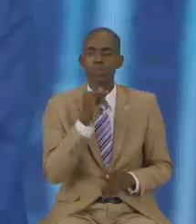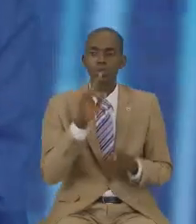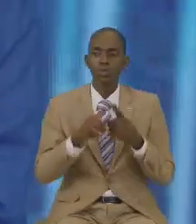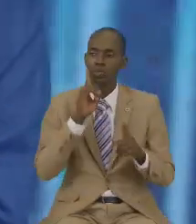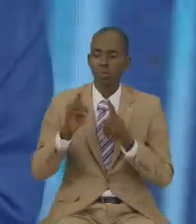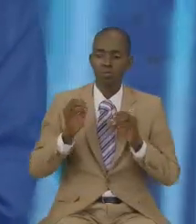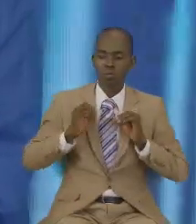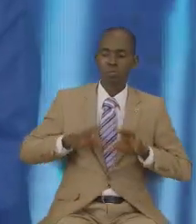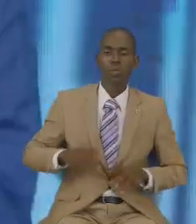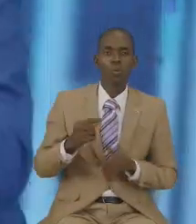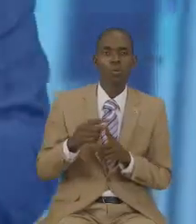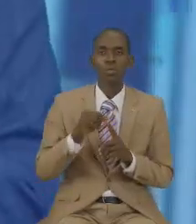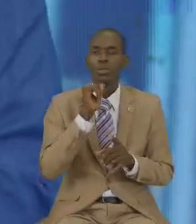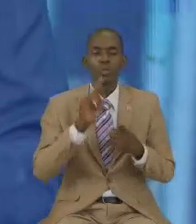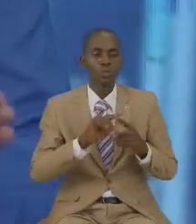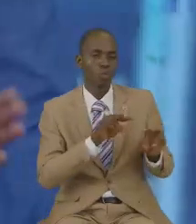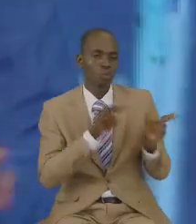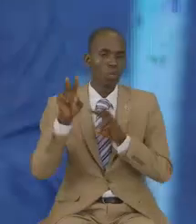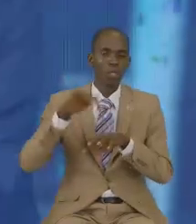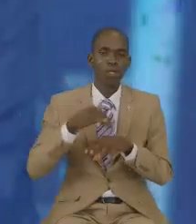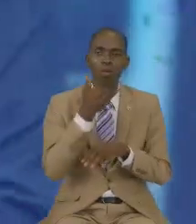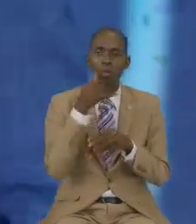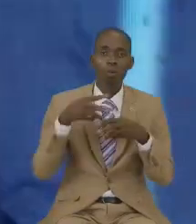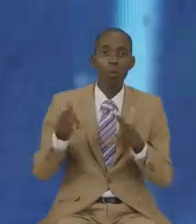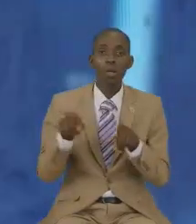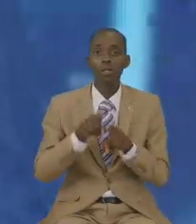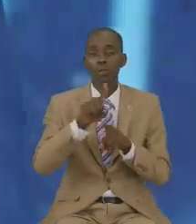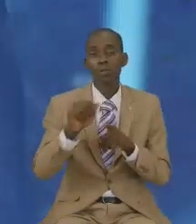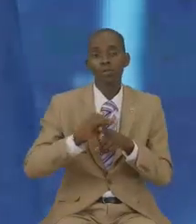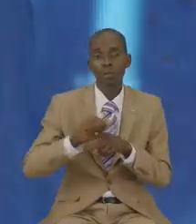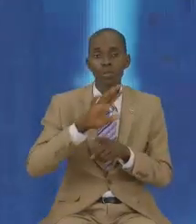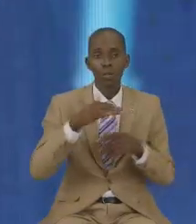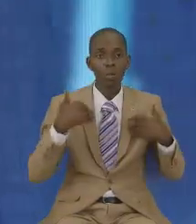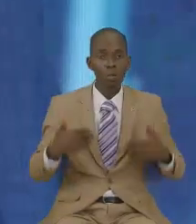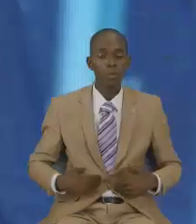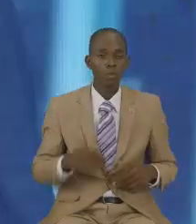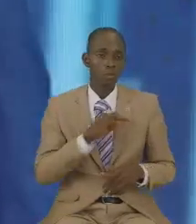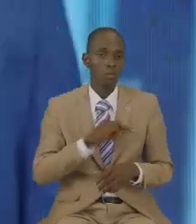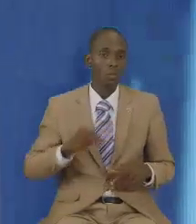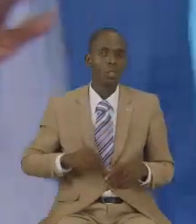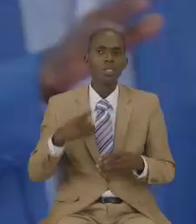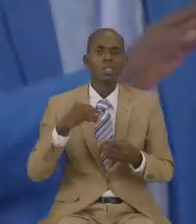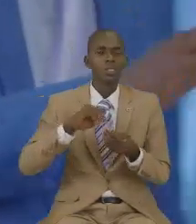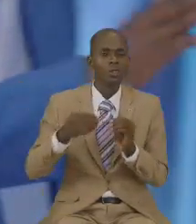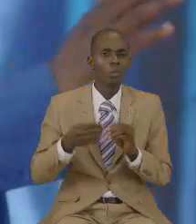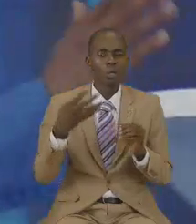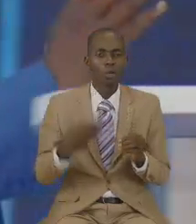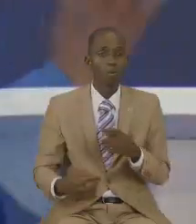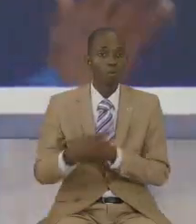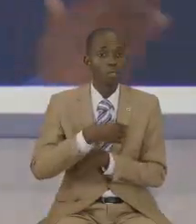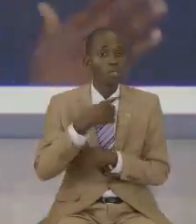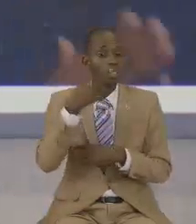discouragement, not to look the wrong direction. As you do that, a number of days, research tells us